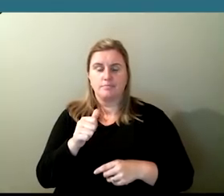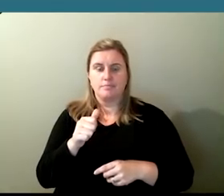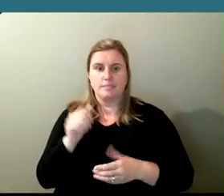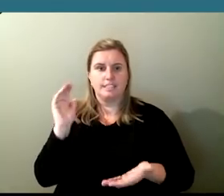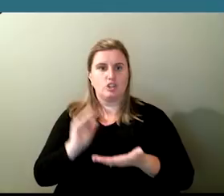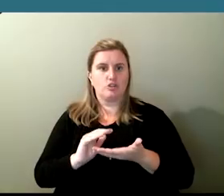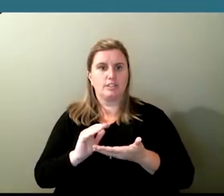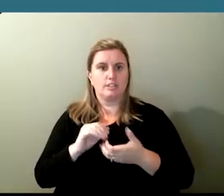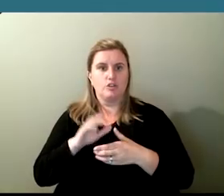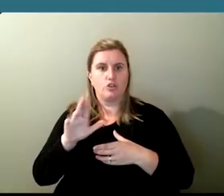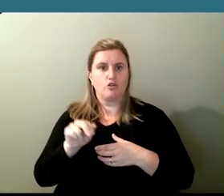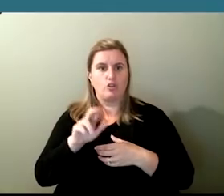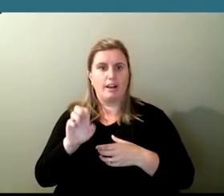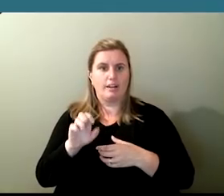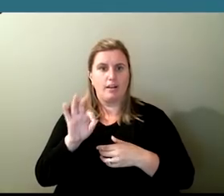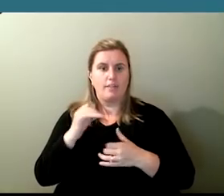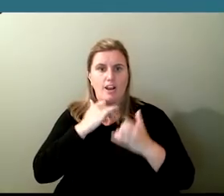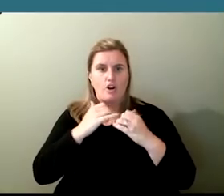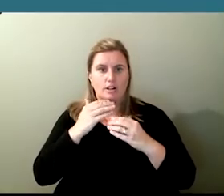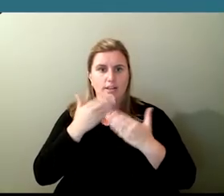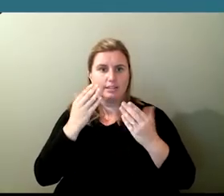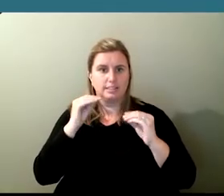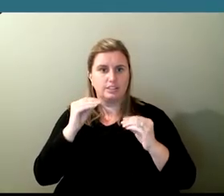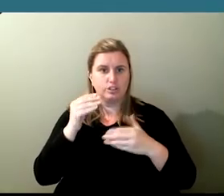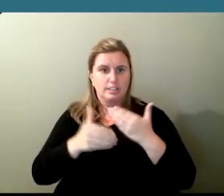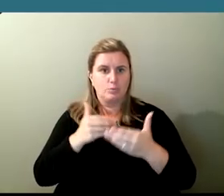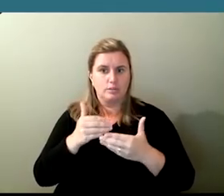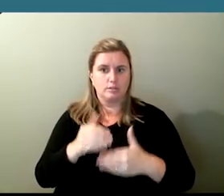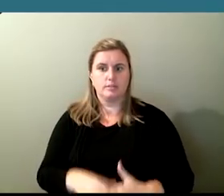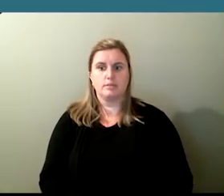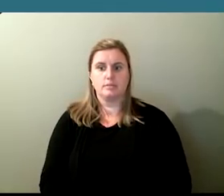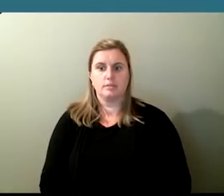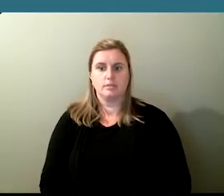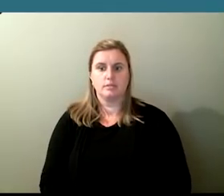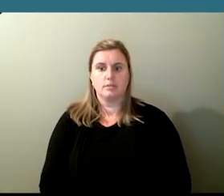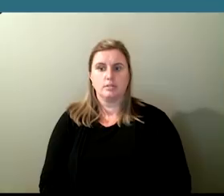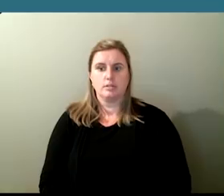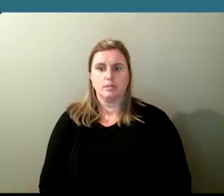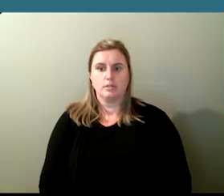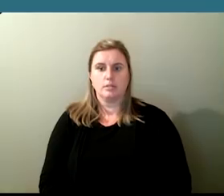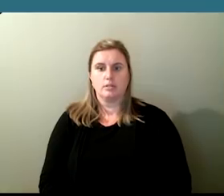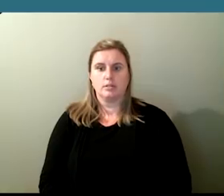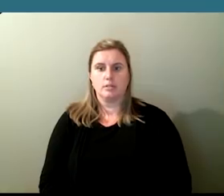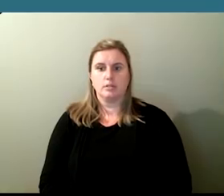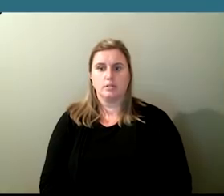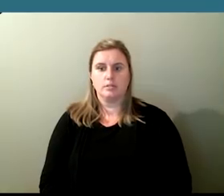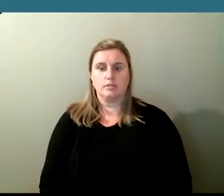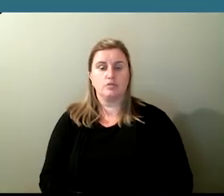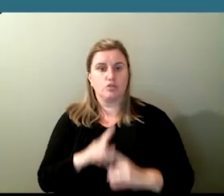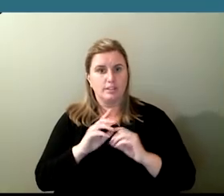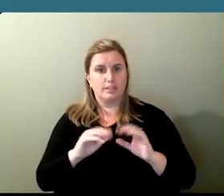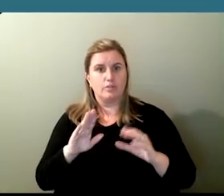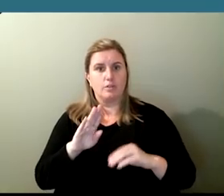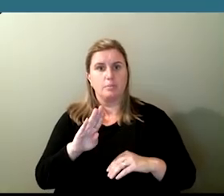decrease in the rate of errorless teaching sequences performed. So what really is indicative for BST and